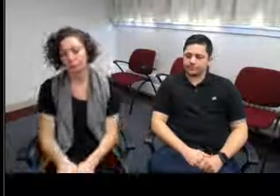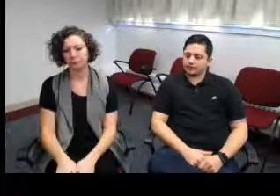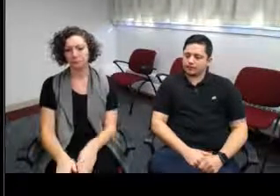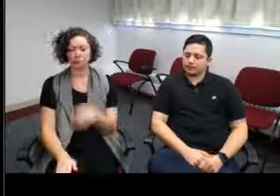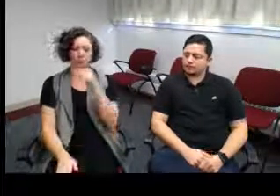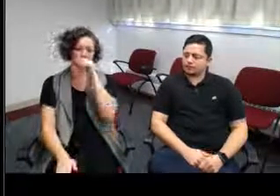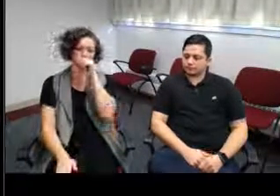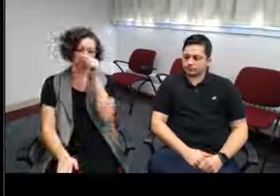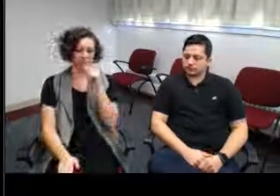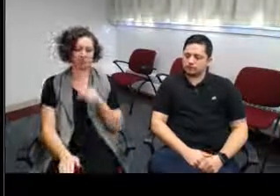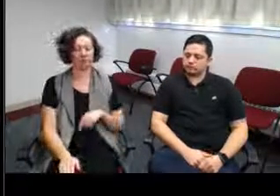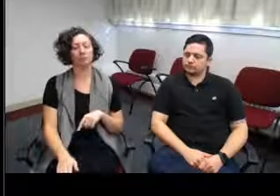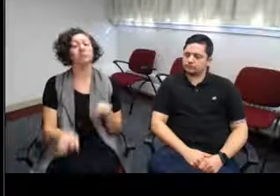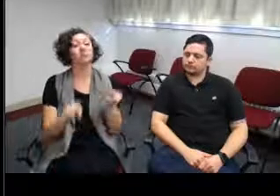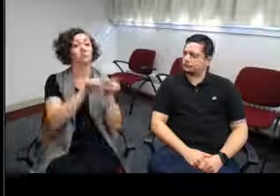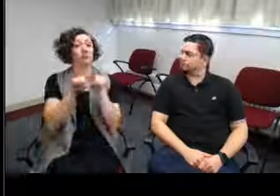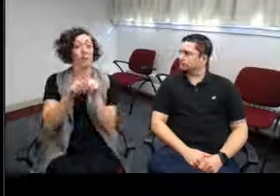second language.